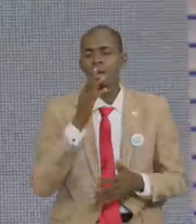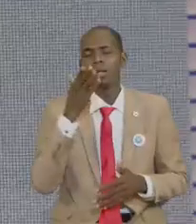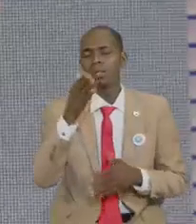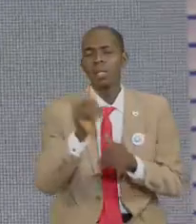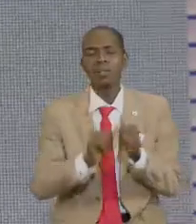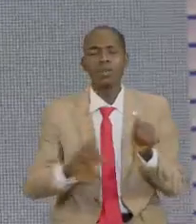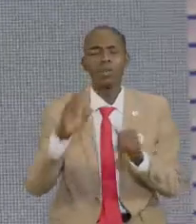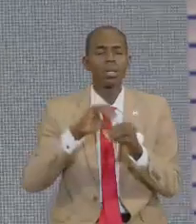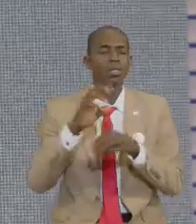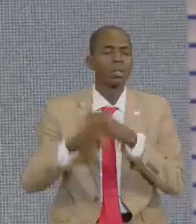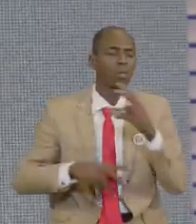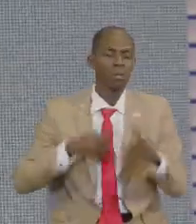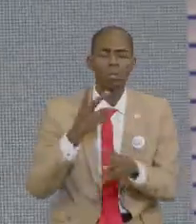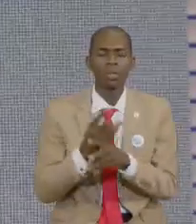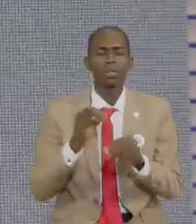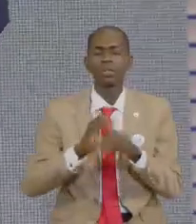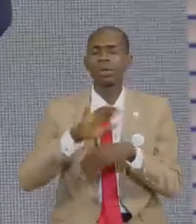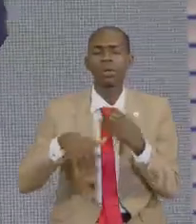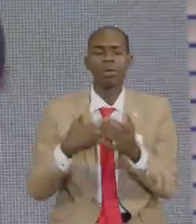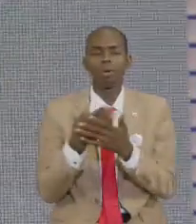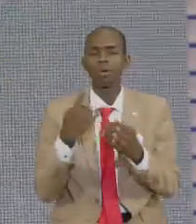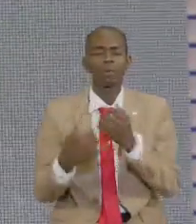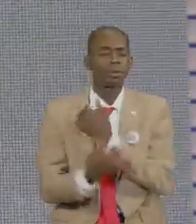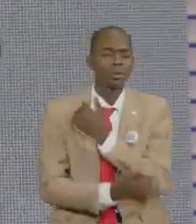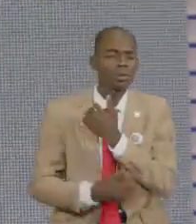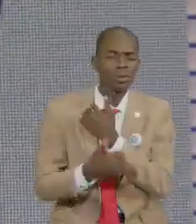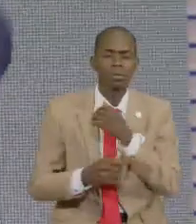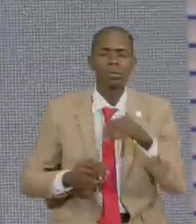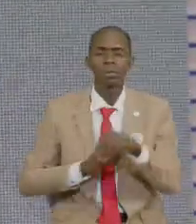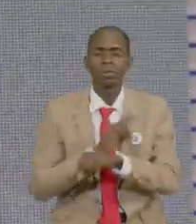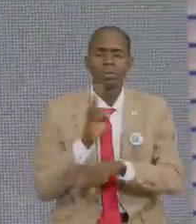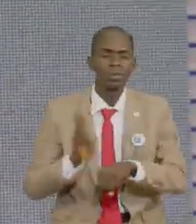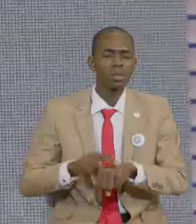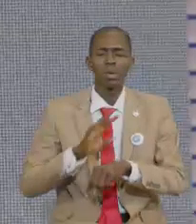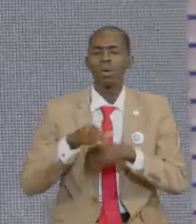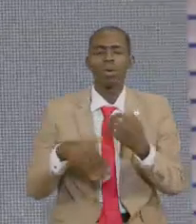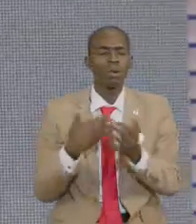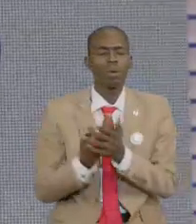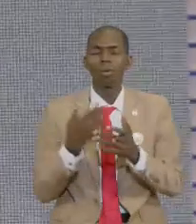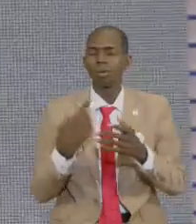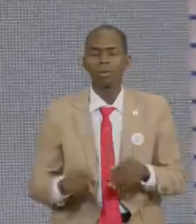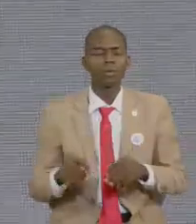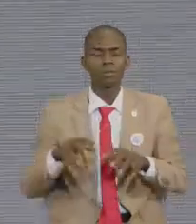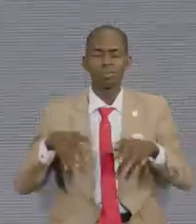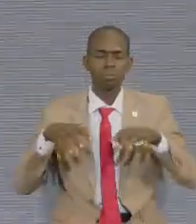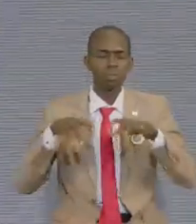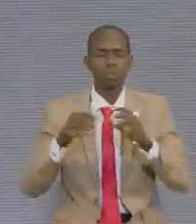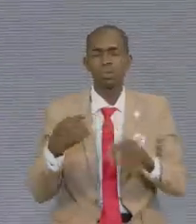world, in all the countries, all the nations, all the congregations we have,